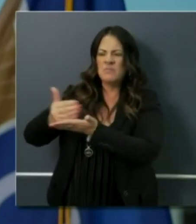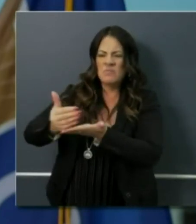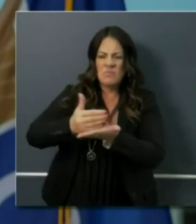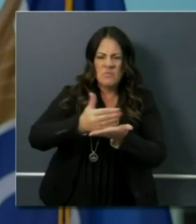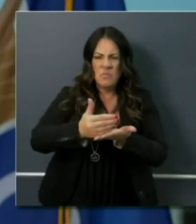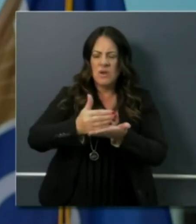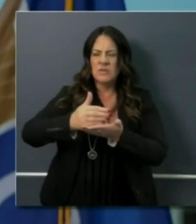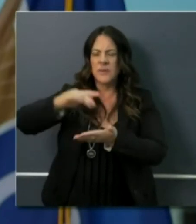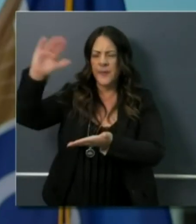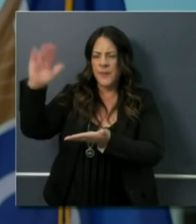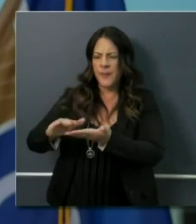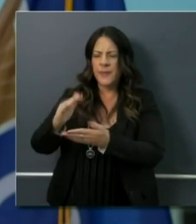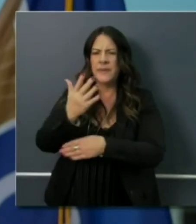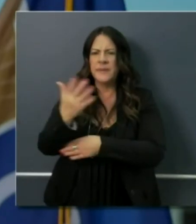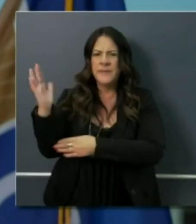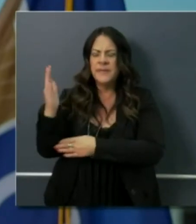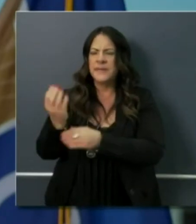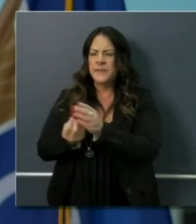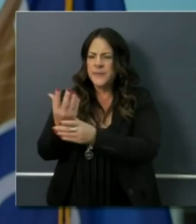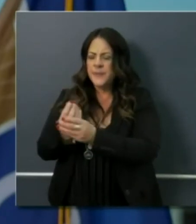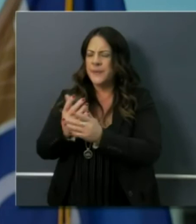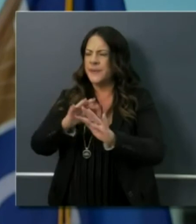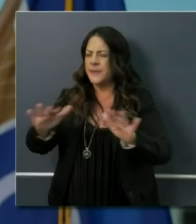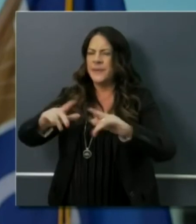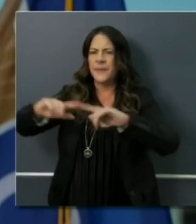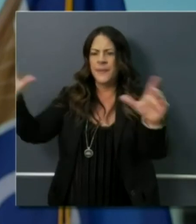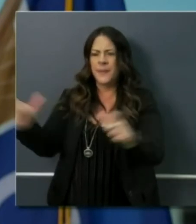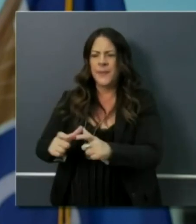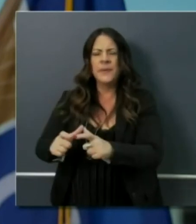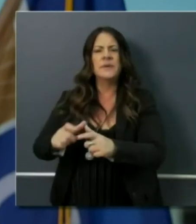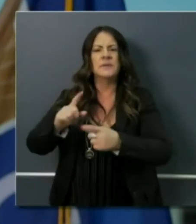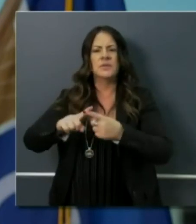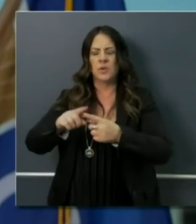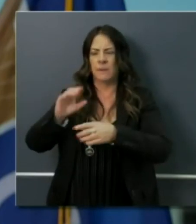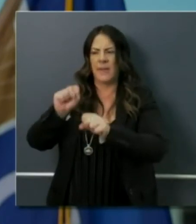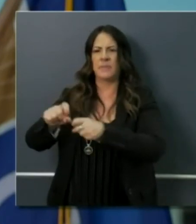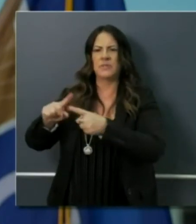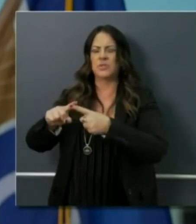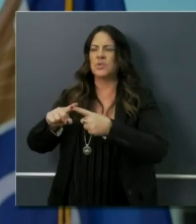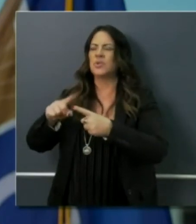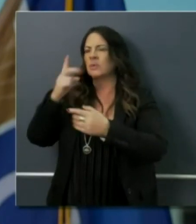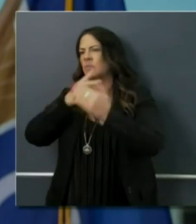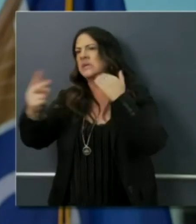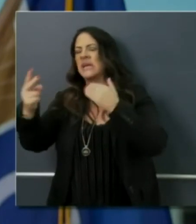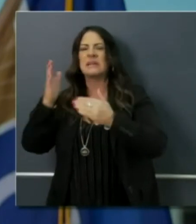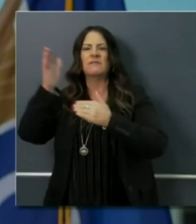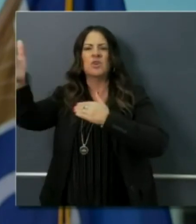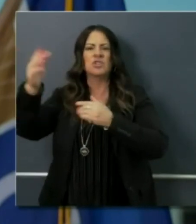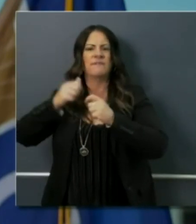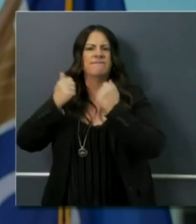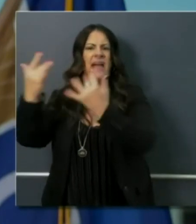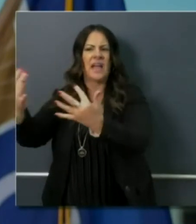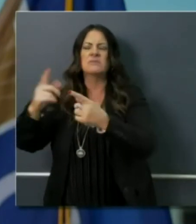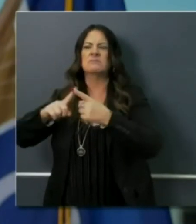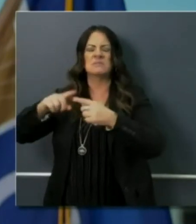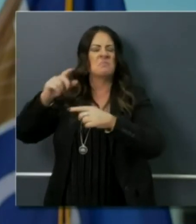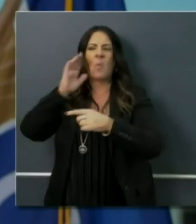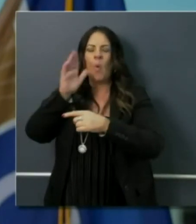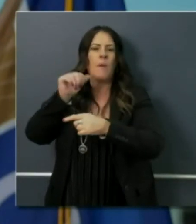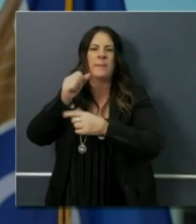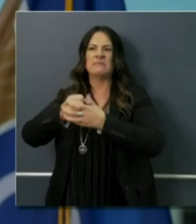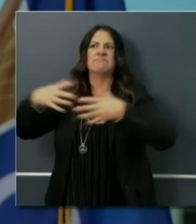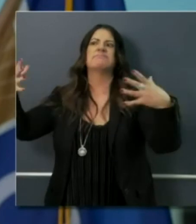are deeply, trust me, I'm very focused on the upcoming fire season. So is our entire team. And as you